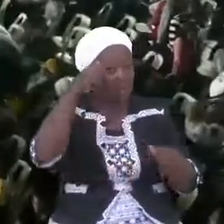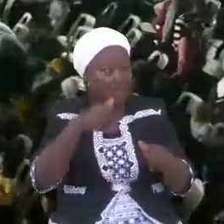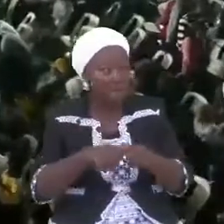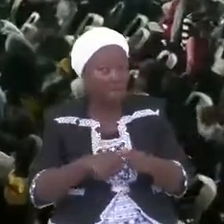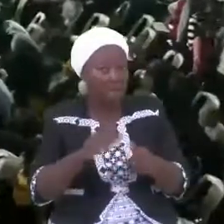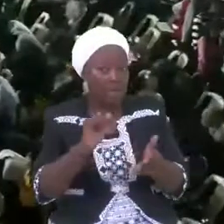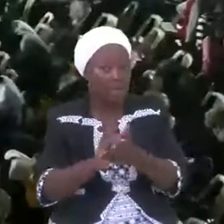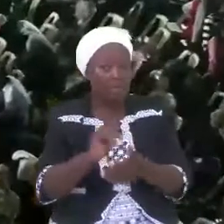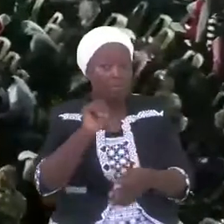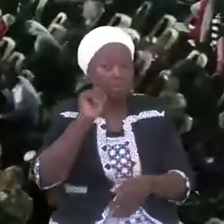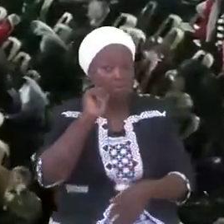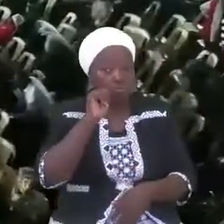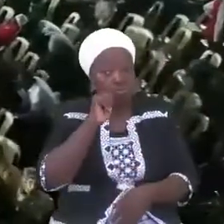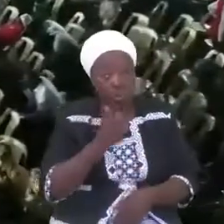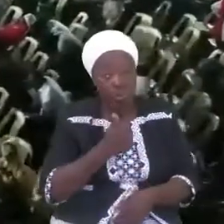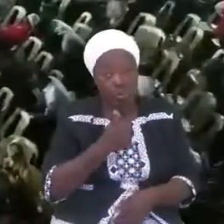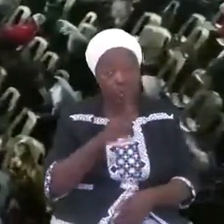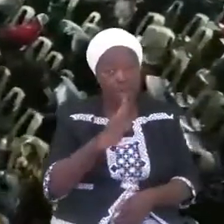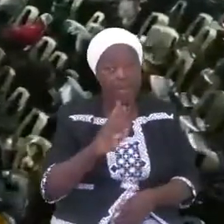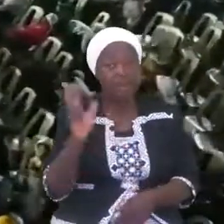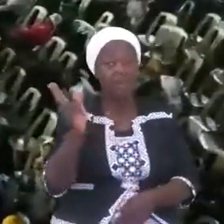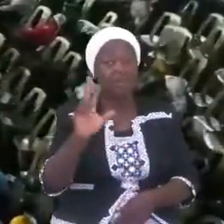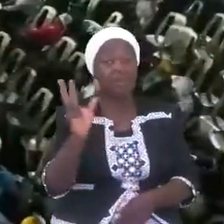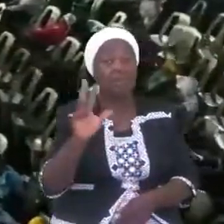3 p.m.,